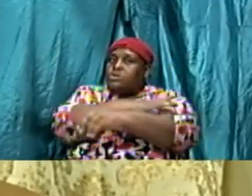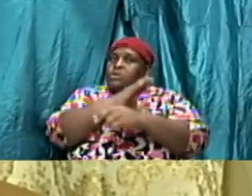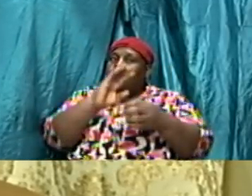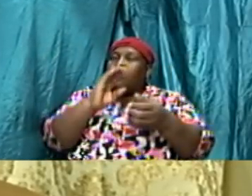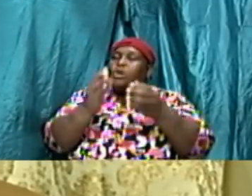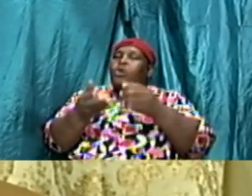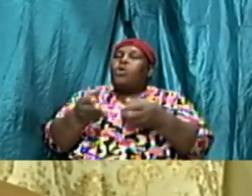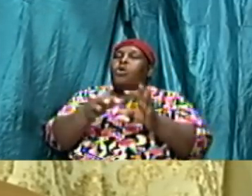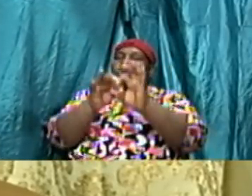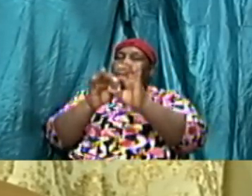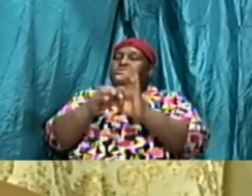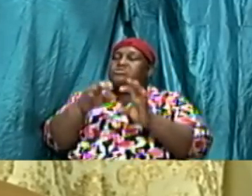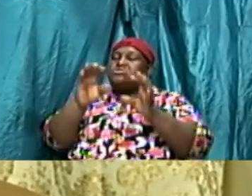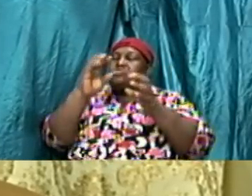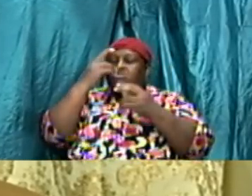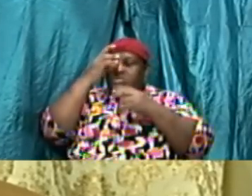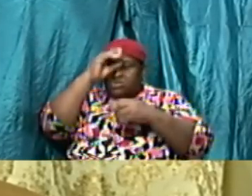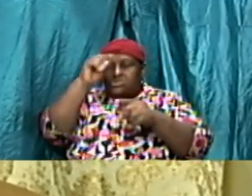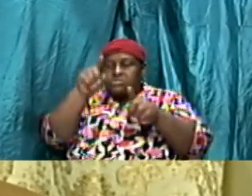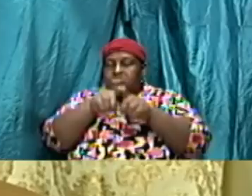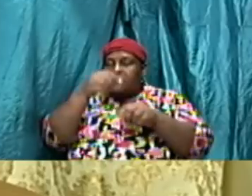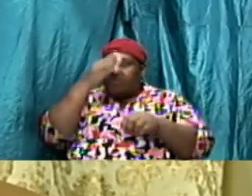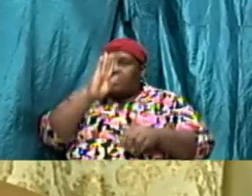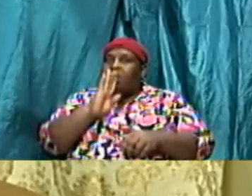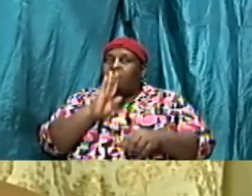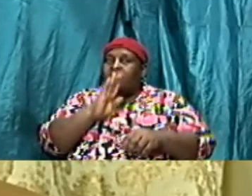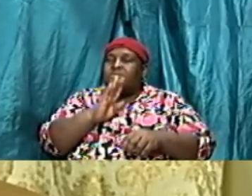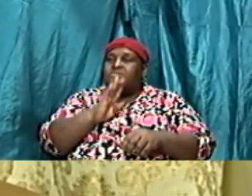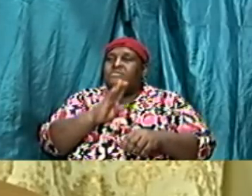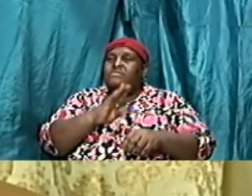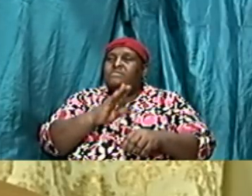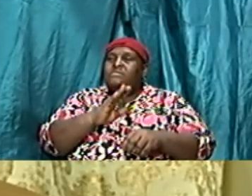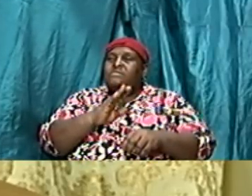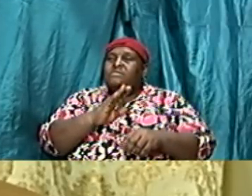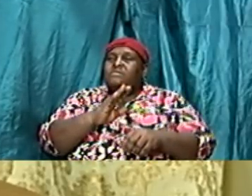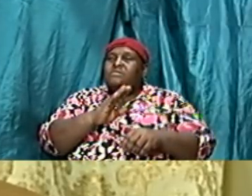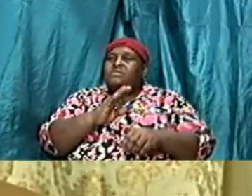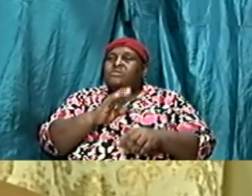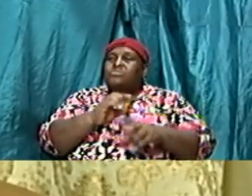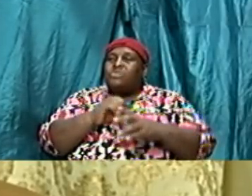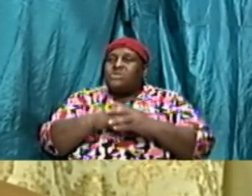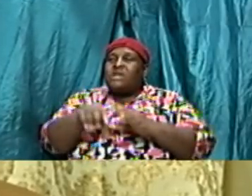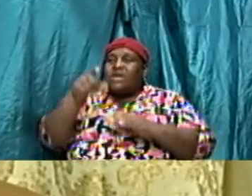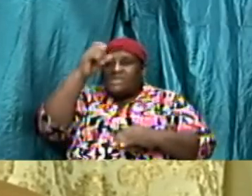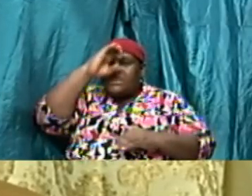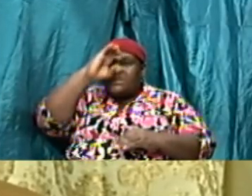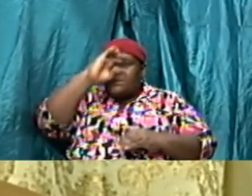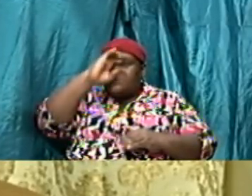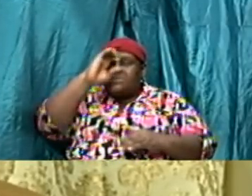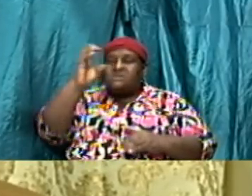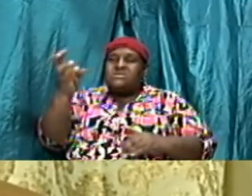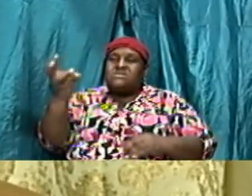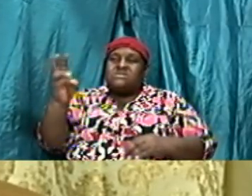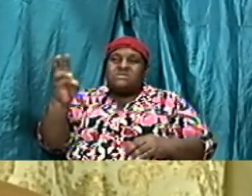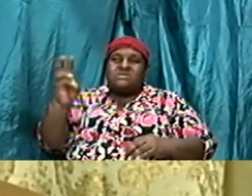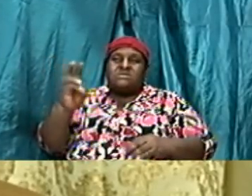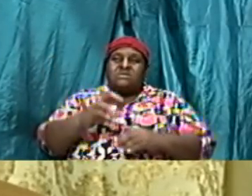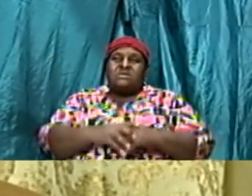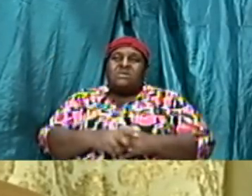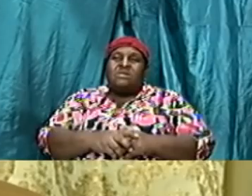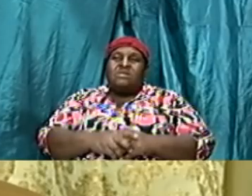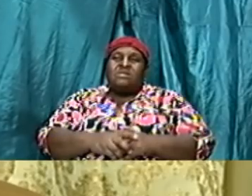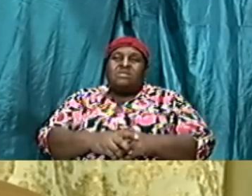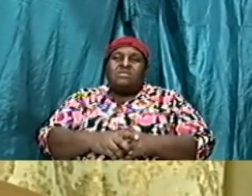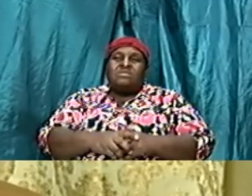them a commandment in Exodus chapter 16 as relates to how they are going to deal with the bread that he sent